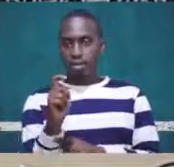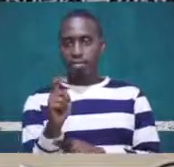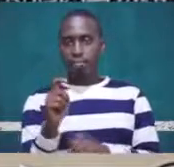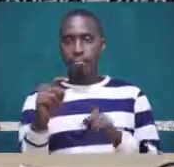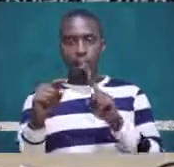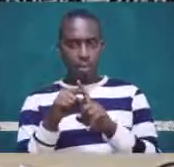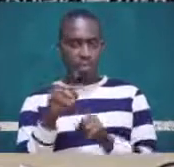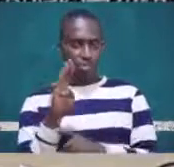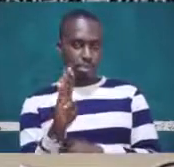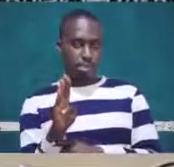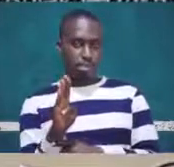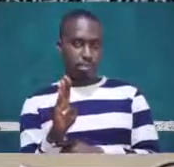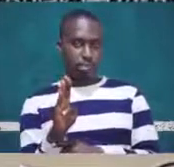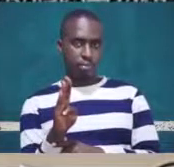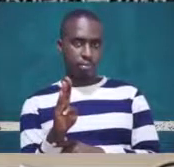plus b.